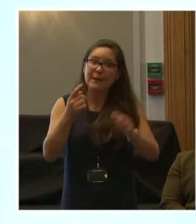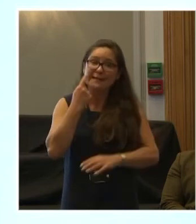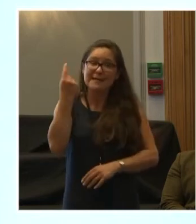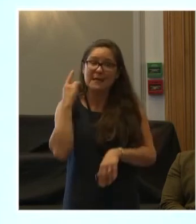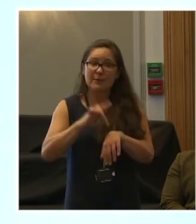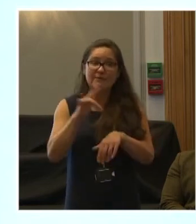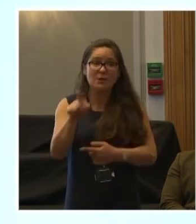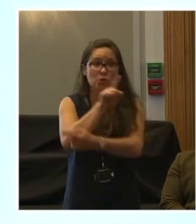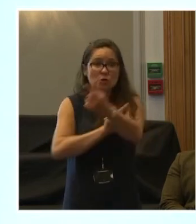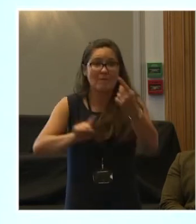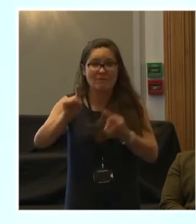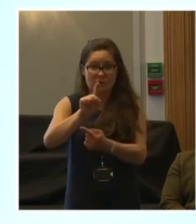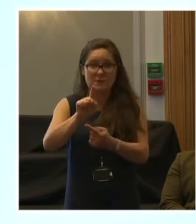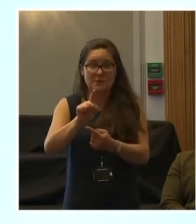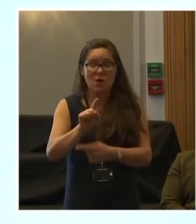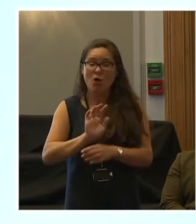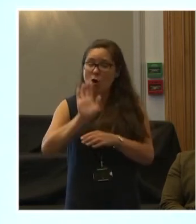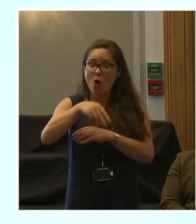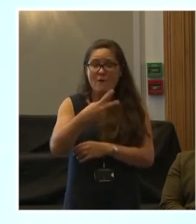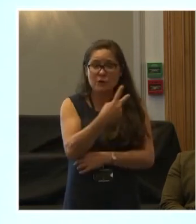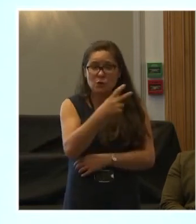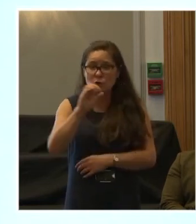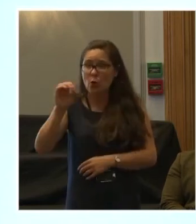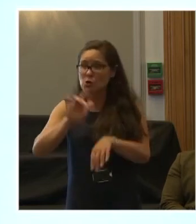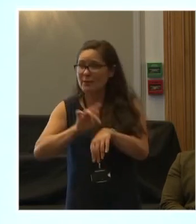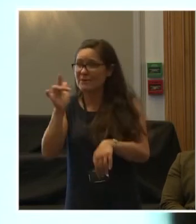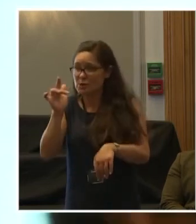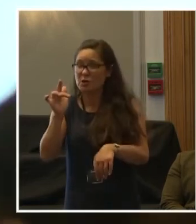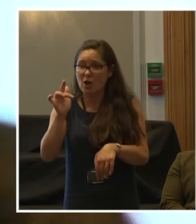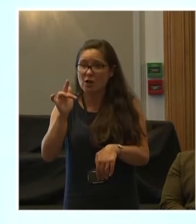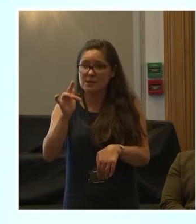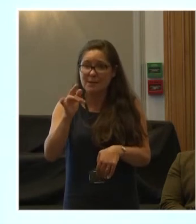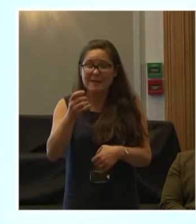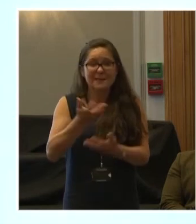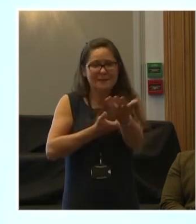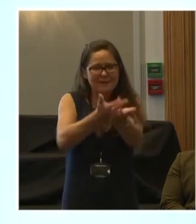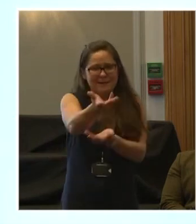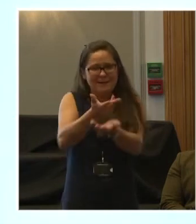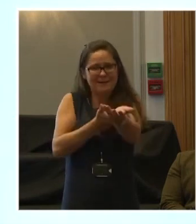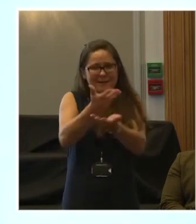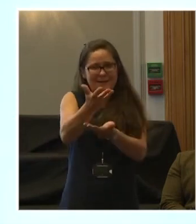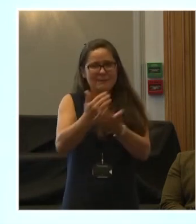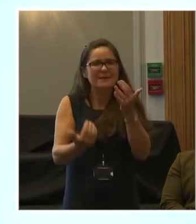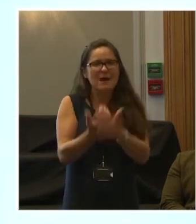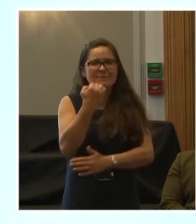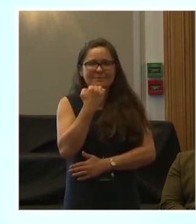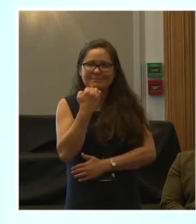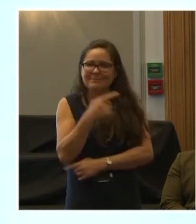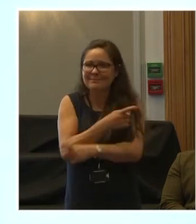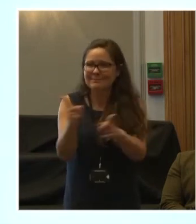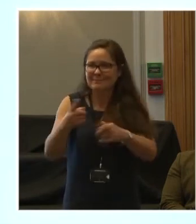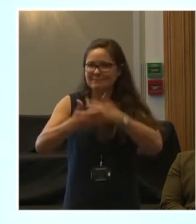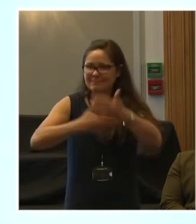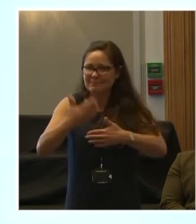over 200 professionals helped us keep them updated with what you have told us is going well, what you need more